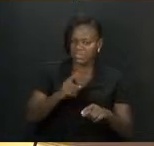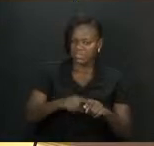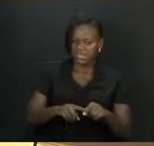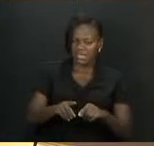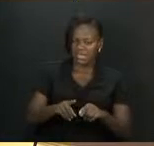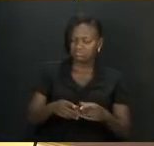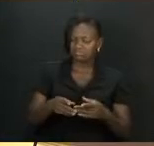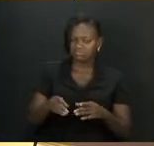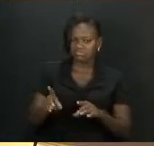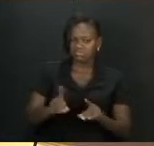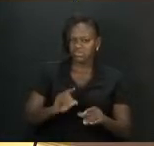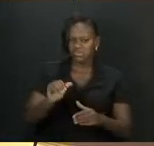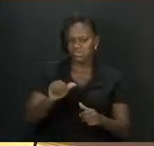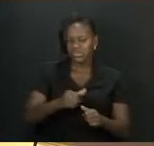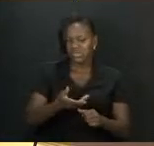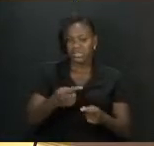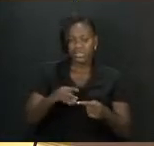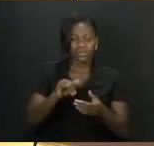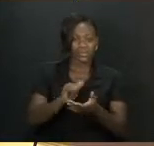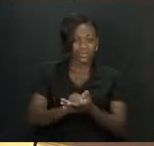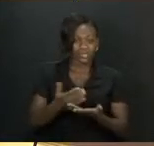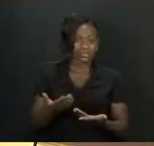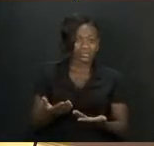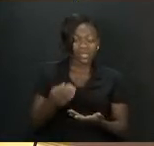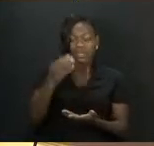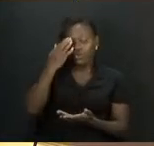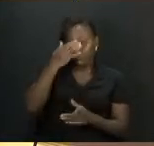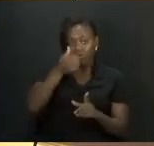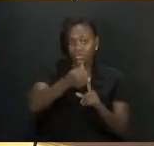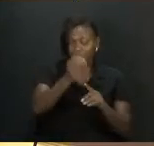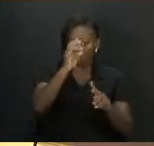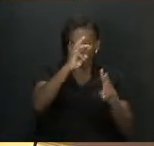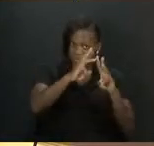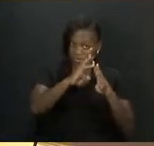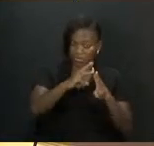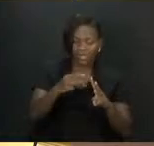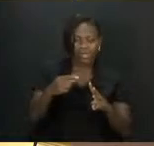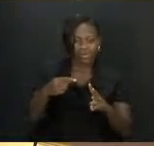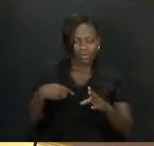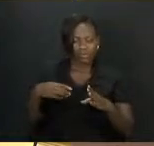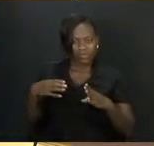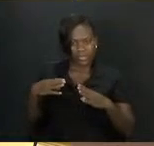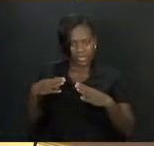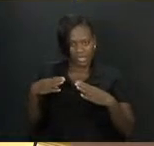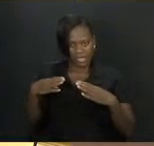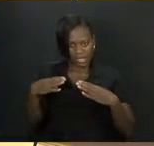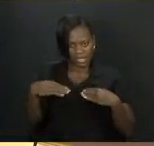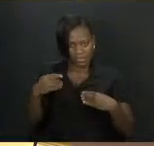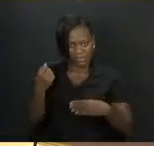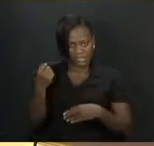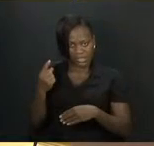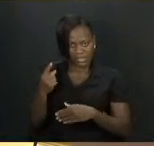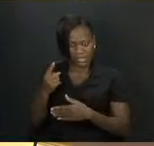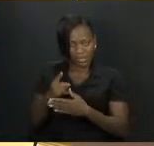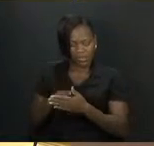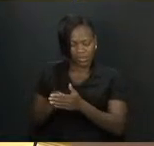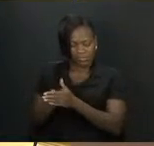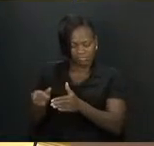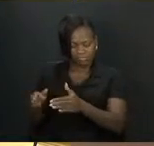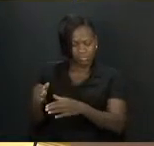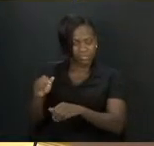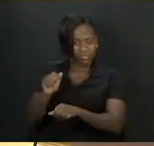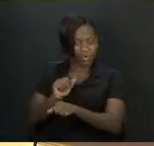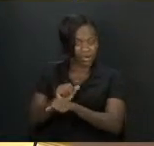it's a concern to you. We appreciate the position the majority find themselves. I have been there before and I appreciate it. But Mr.